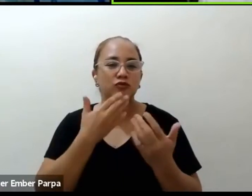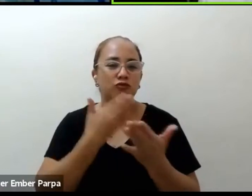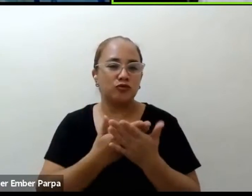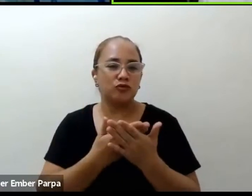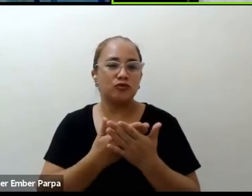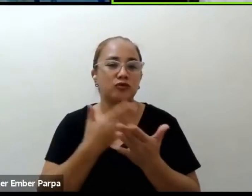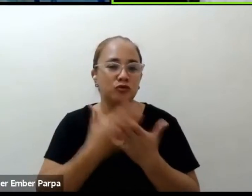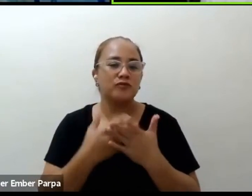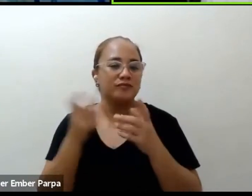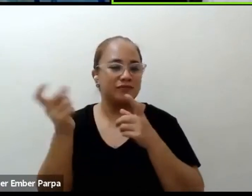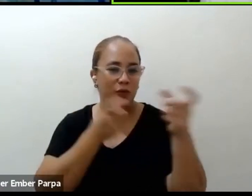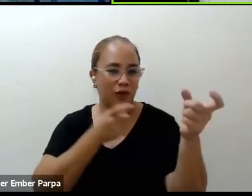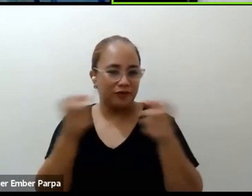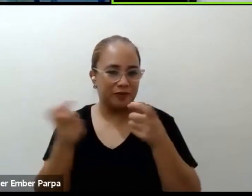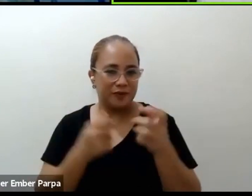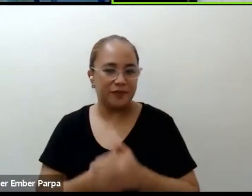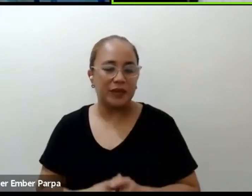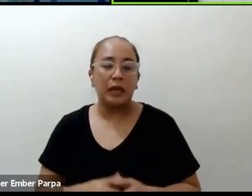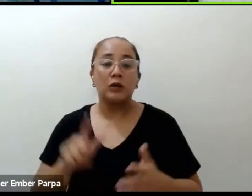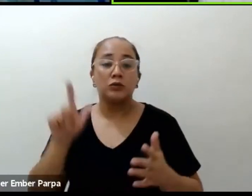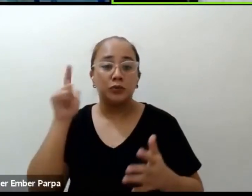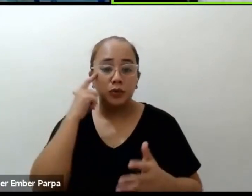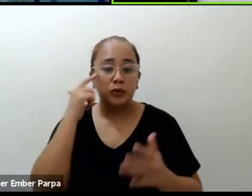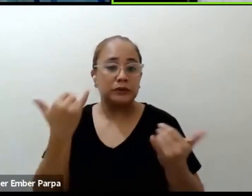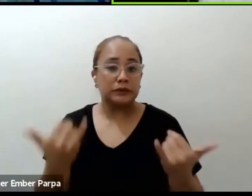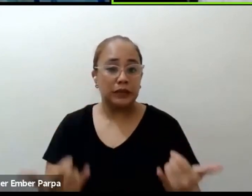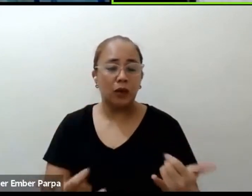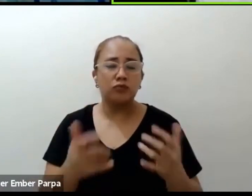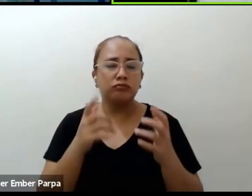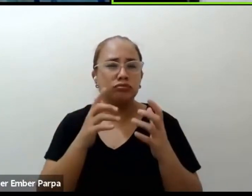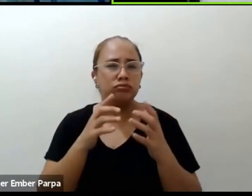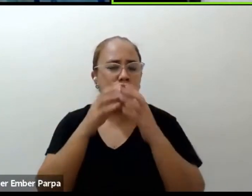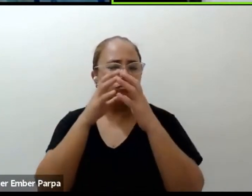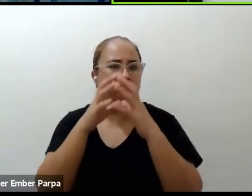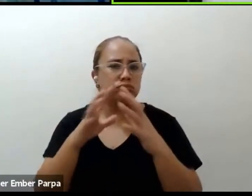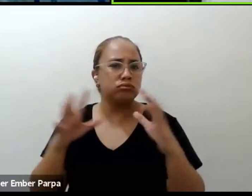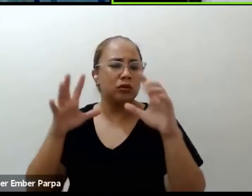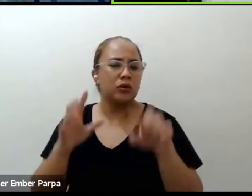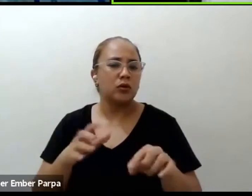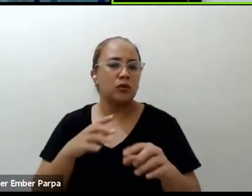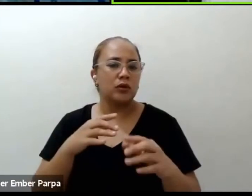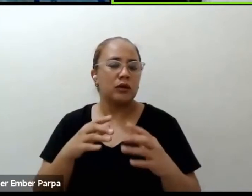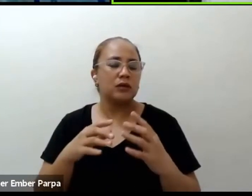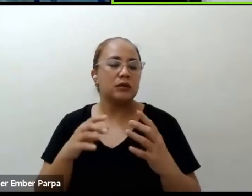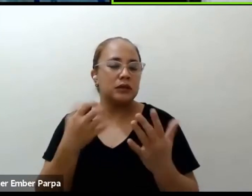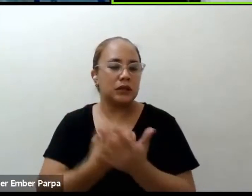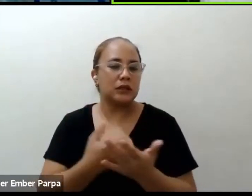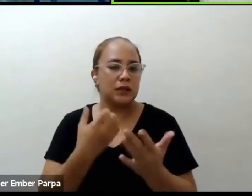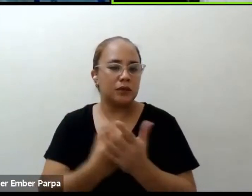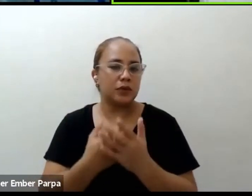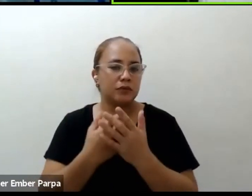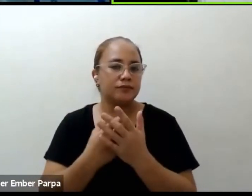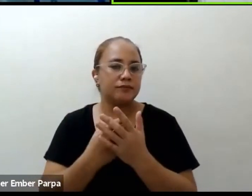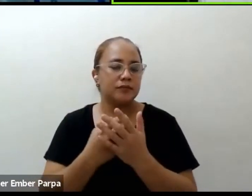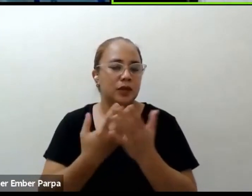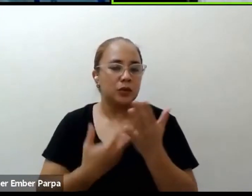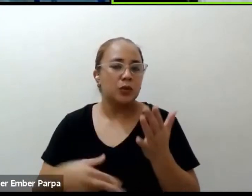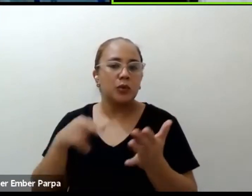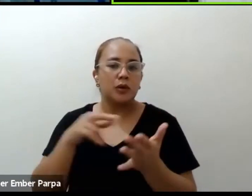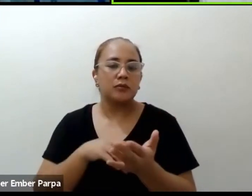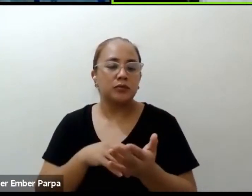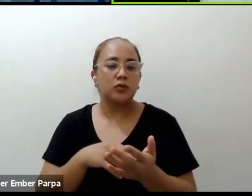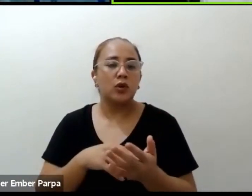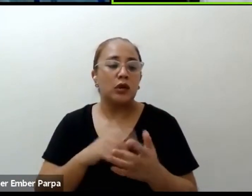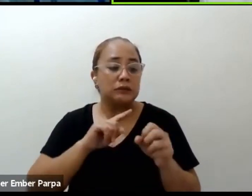Now, as we look forward to our economic recovery, we all know that the key to a good